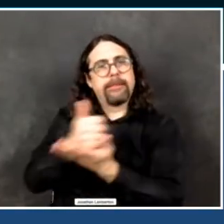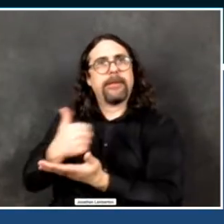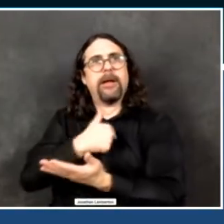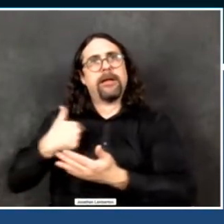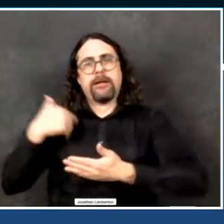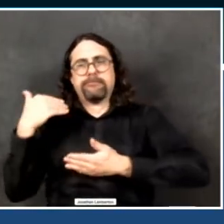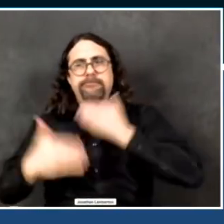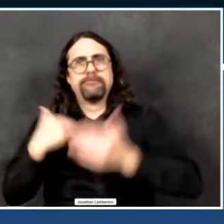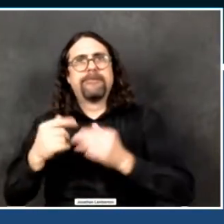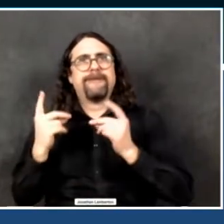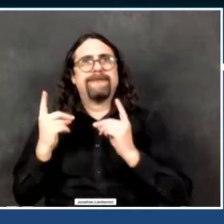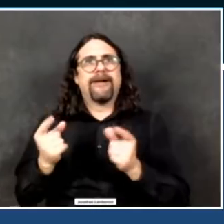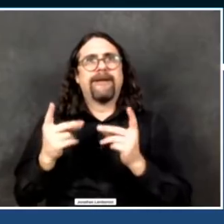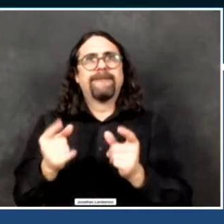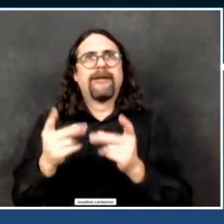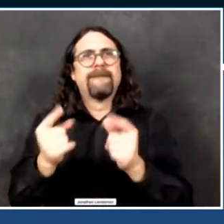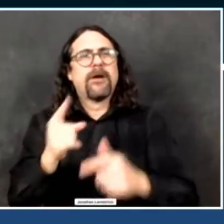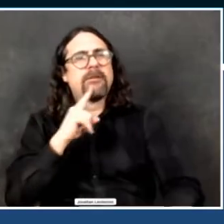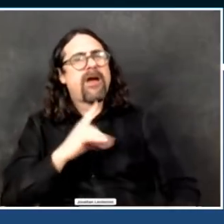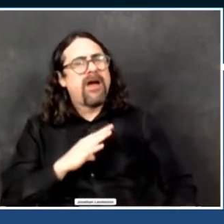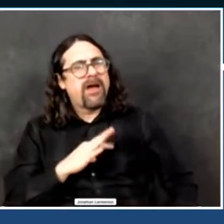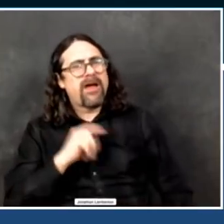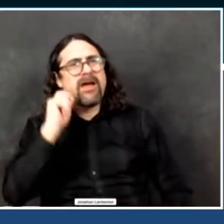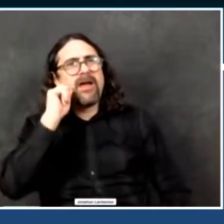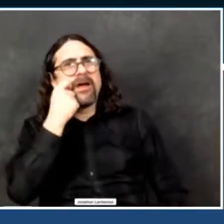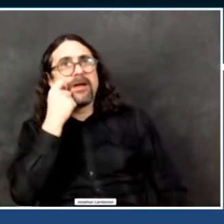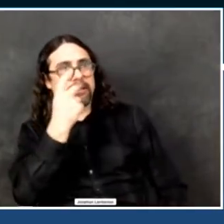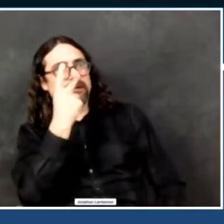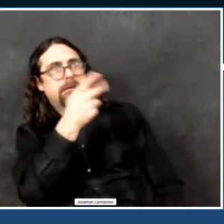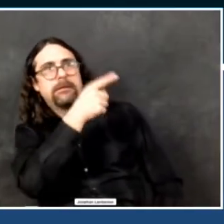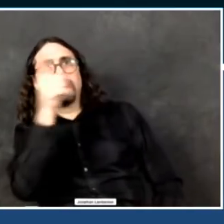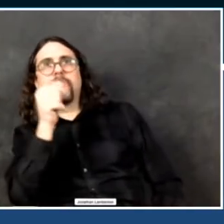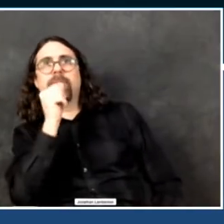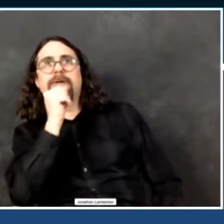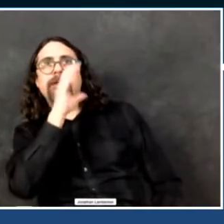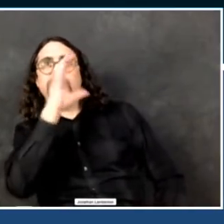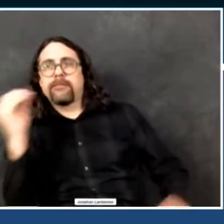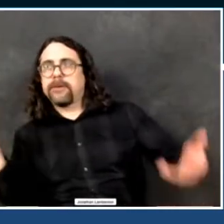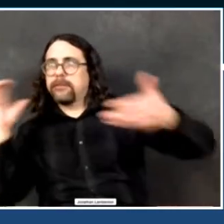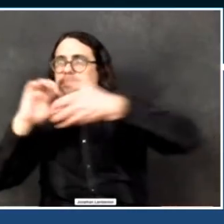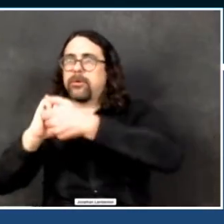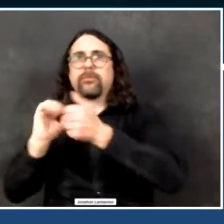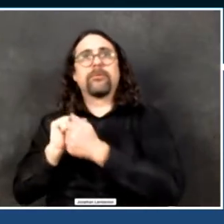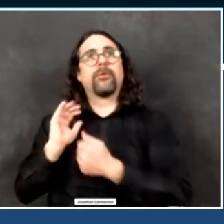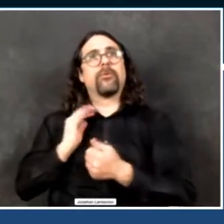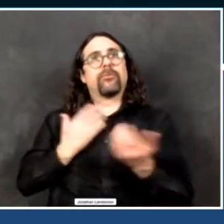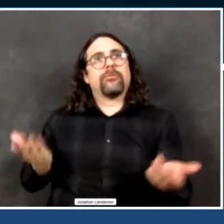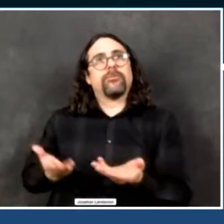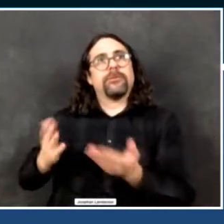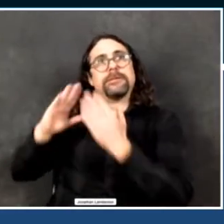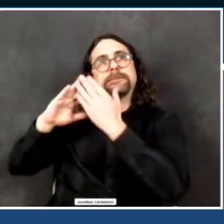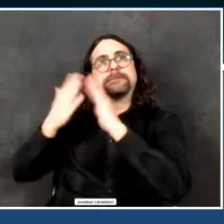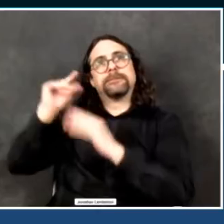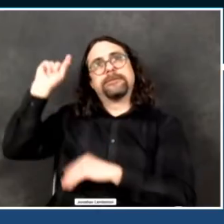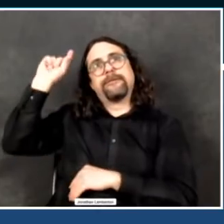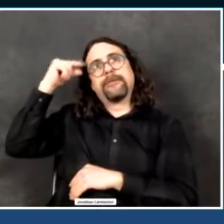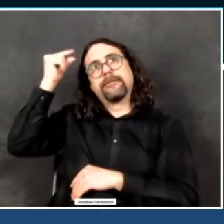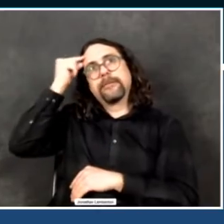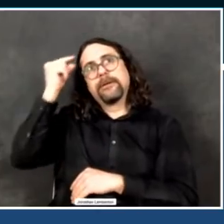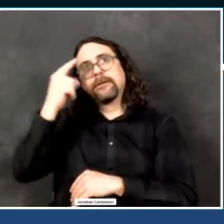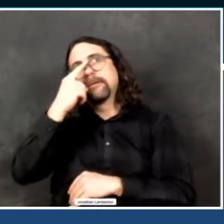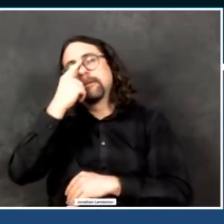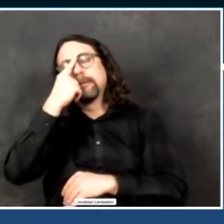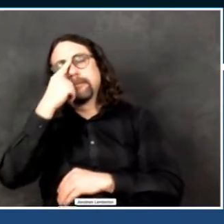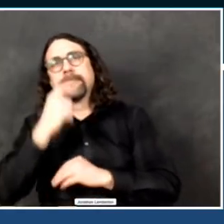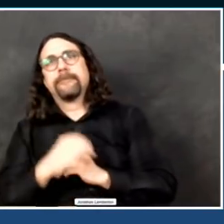as partners, think the way we had to think in a crisis and follow through in real time. And I want to thank these companies who have done that because